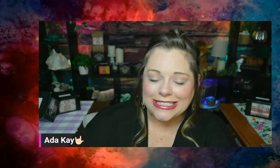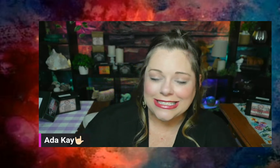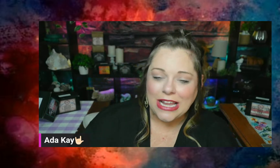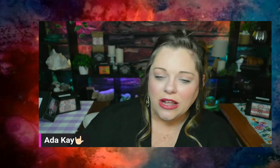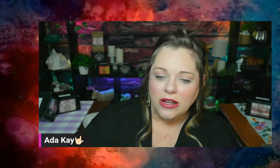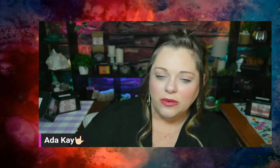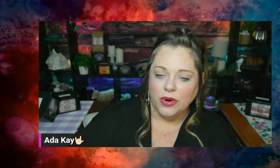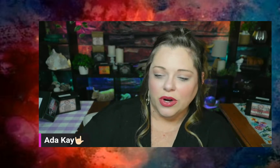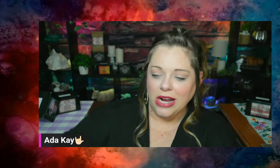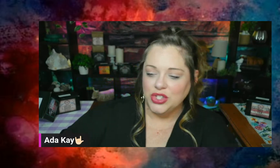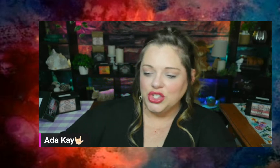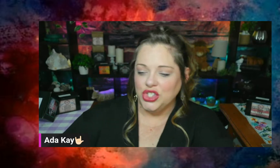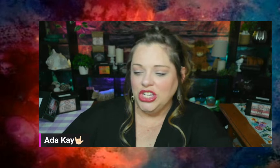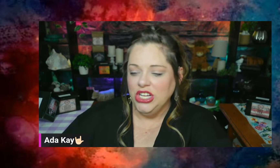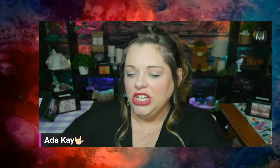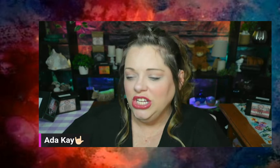Braxton.